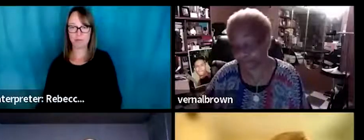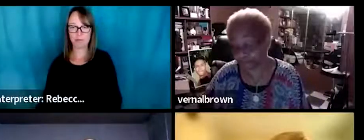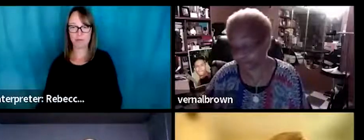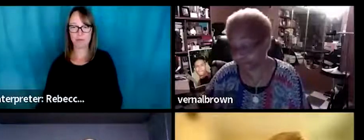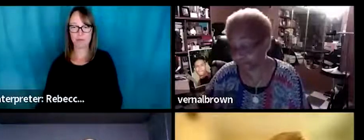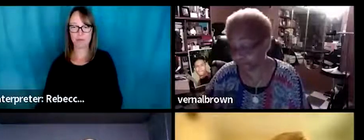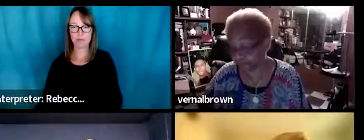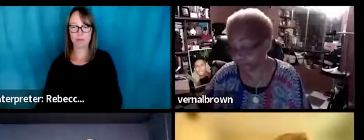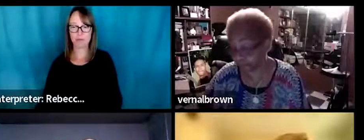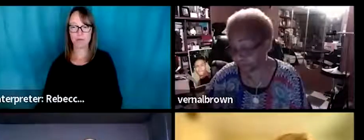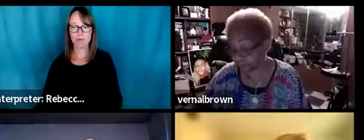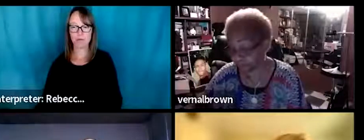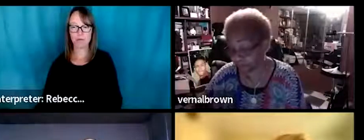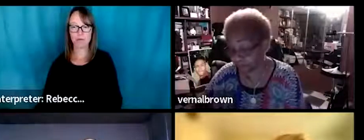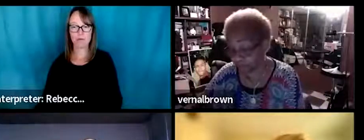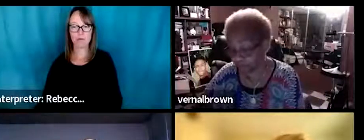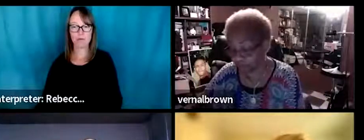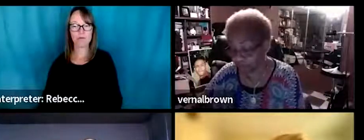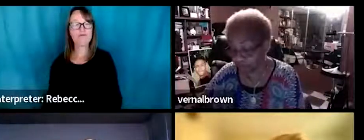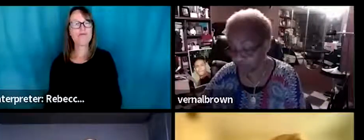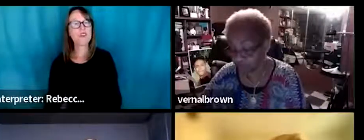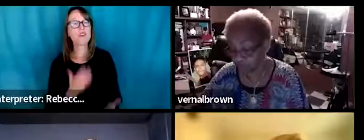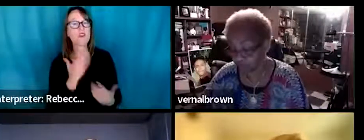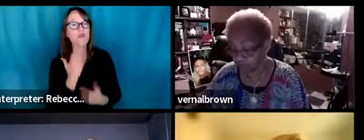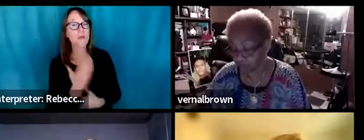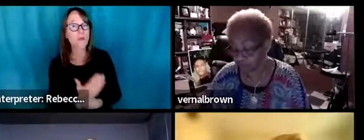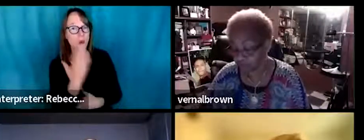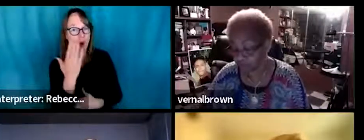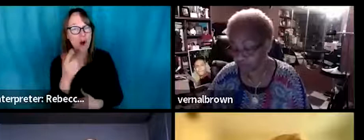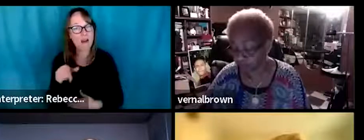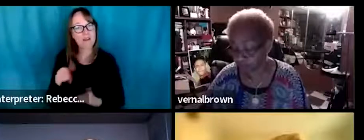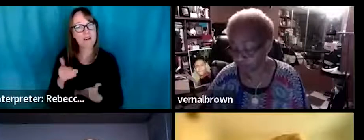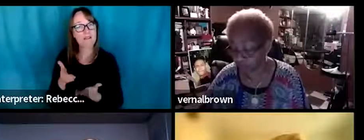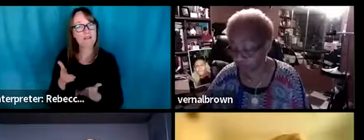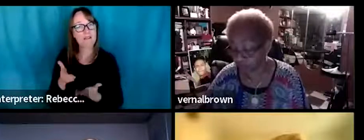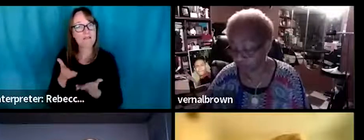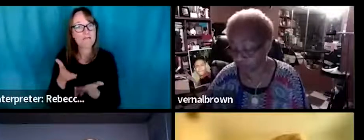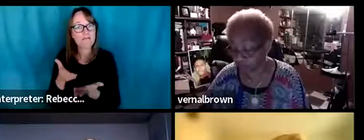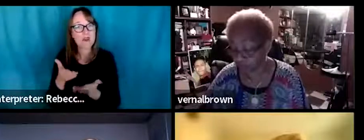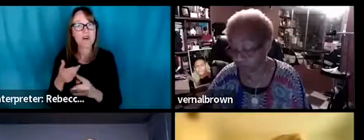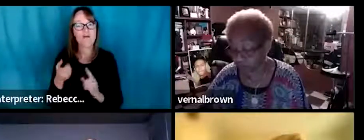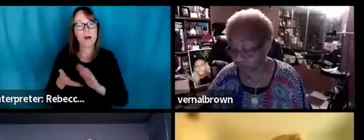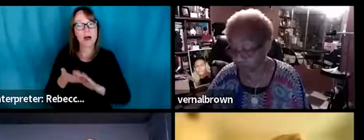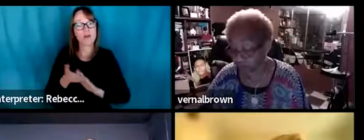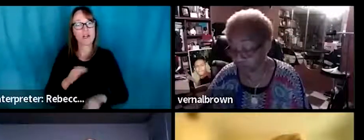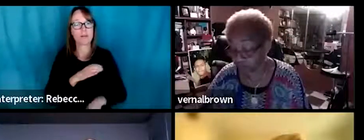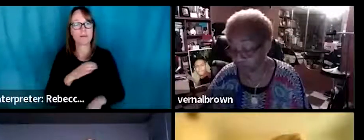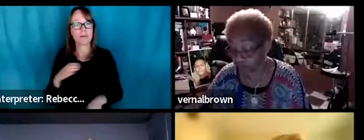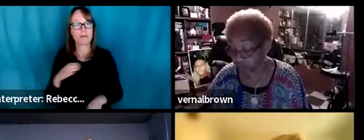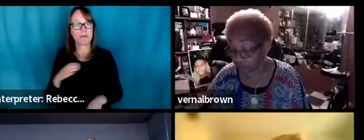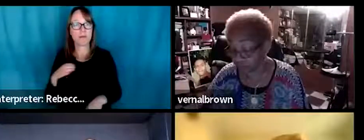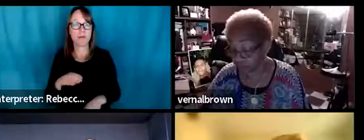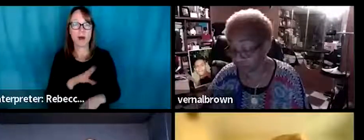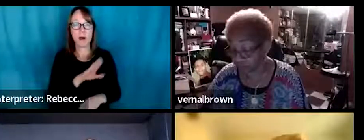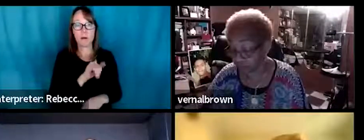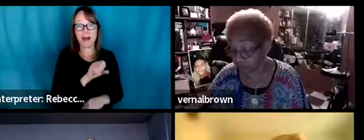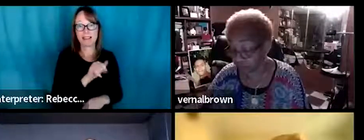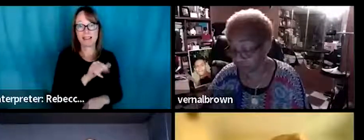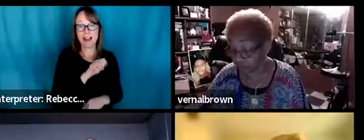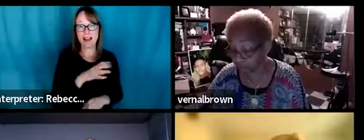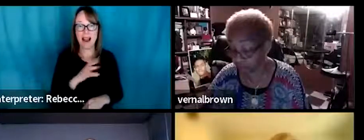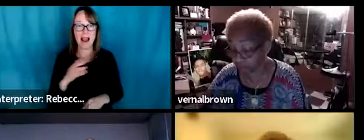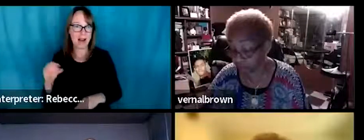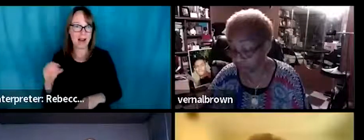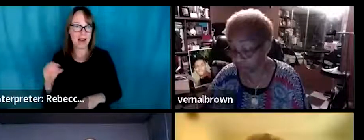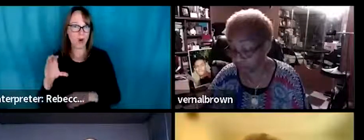the Operations Committee. It is basically an agreement between Bi-State and Cortex for the